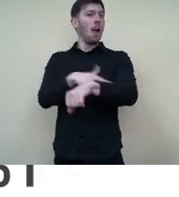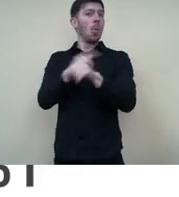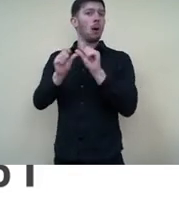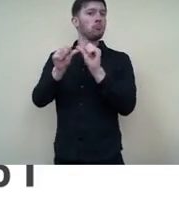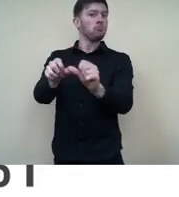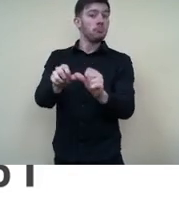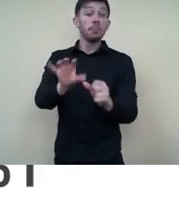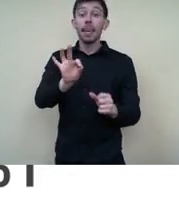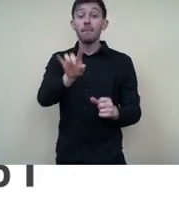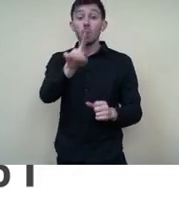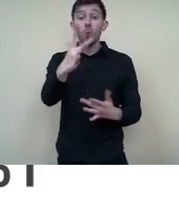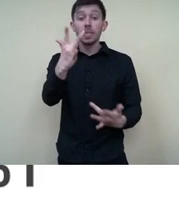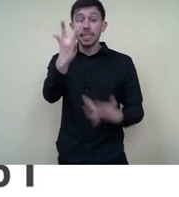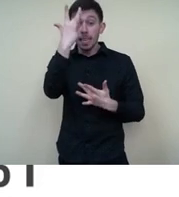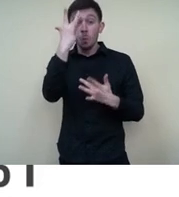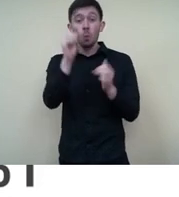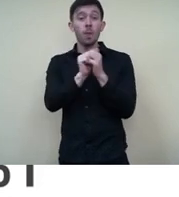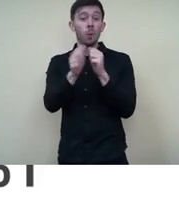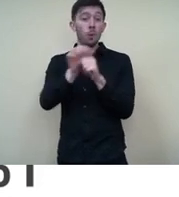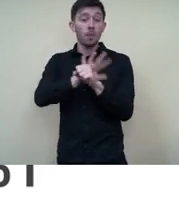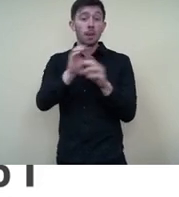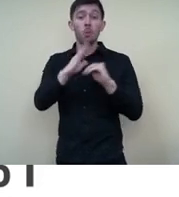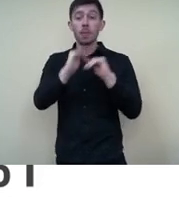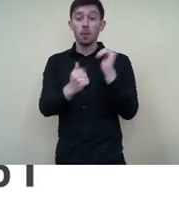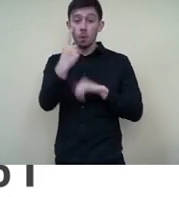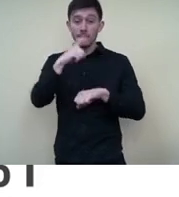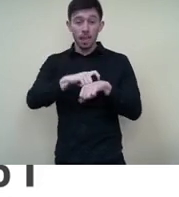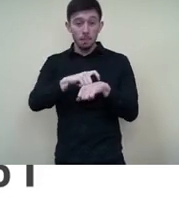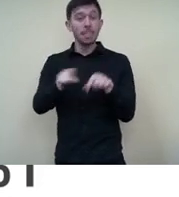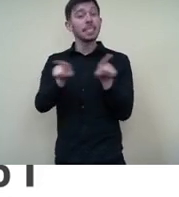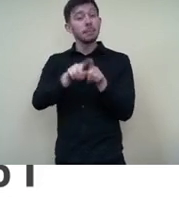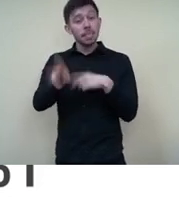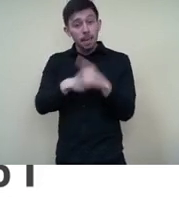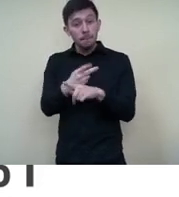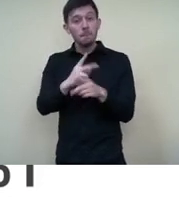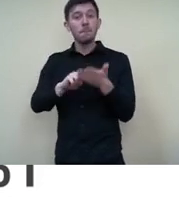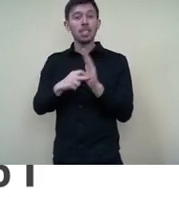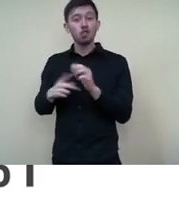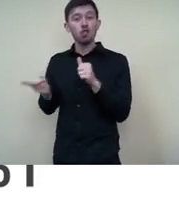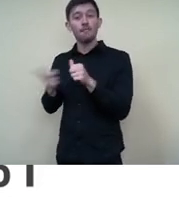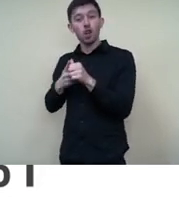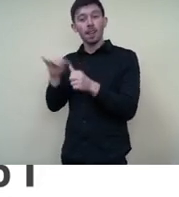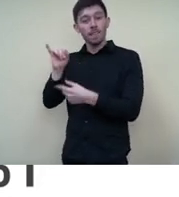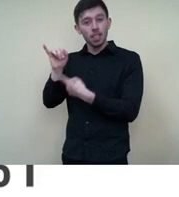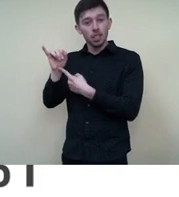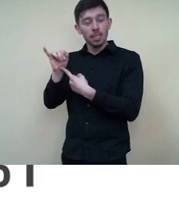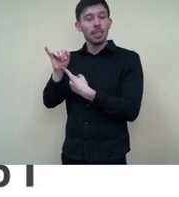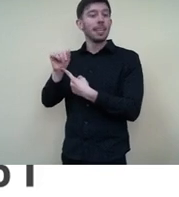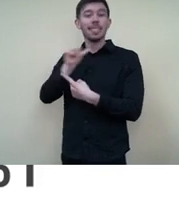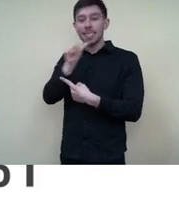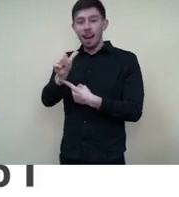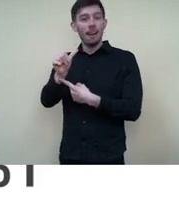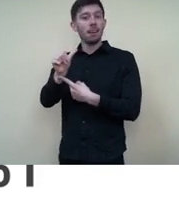you get infected with the same strain of COVID more than once, that means the first infection doesn't confer